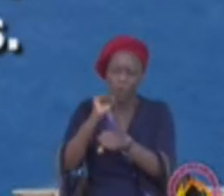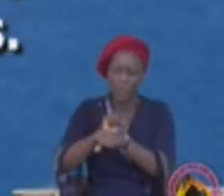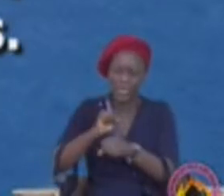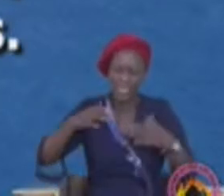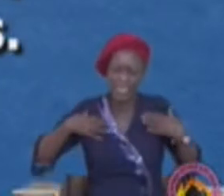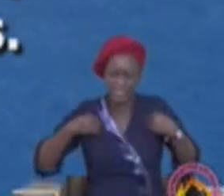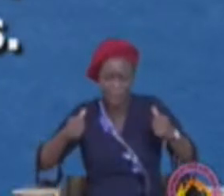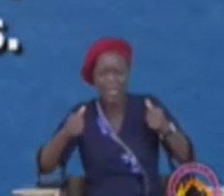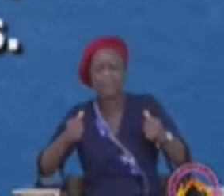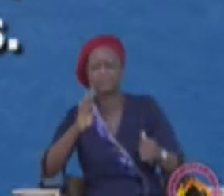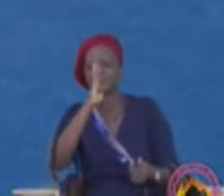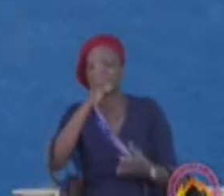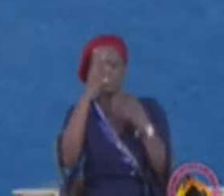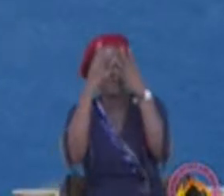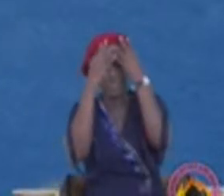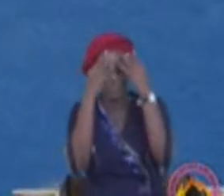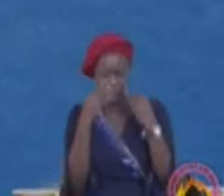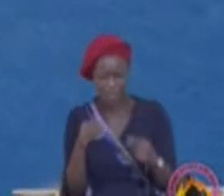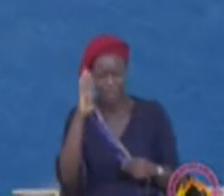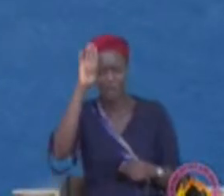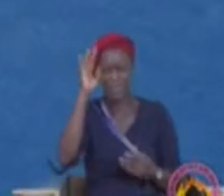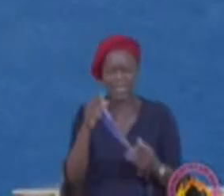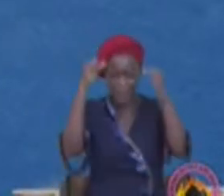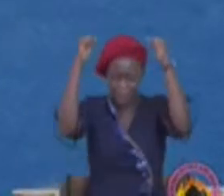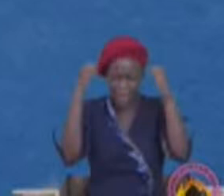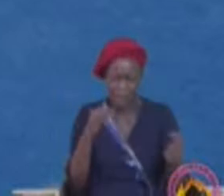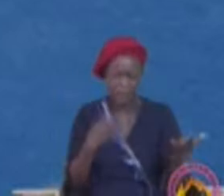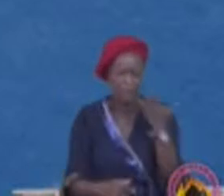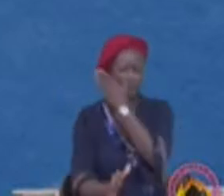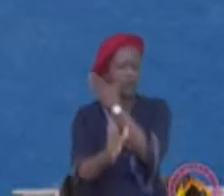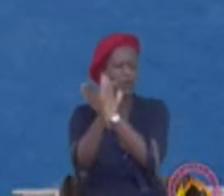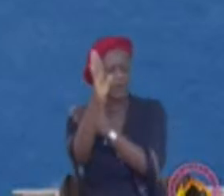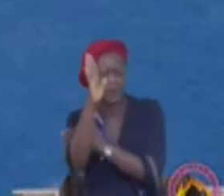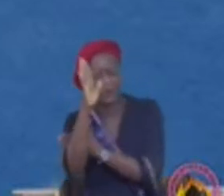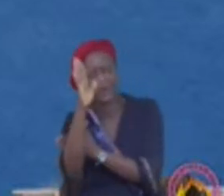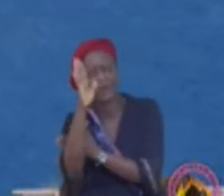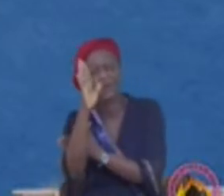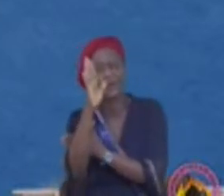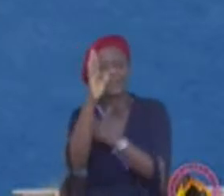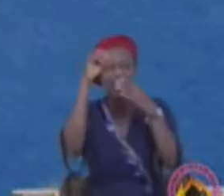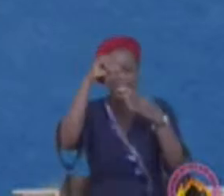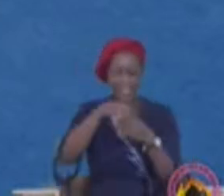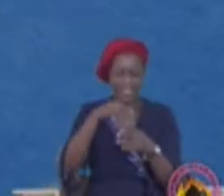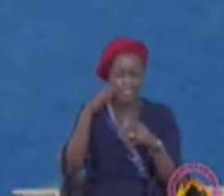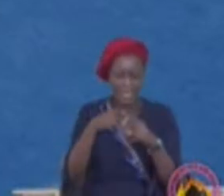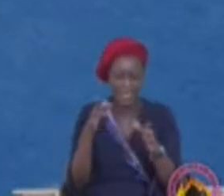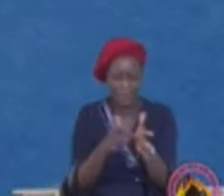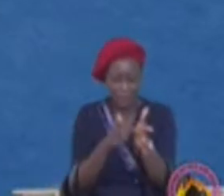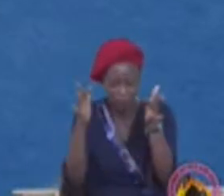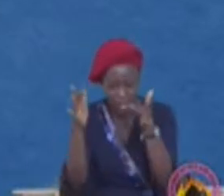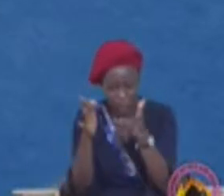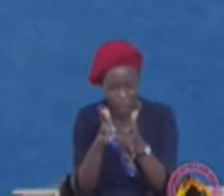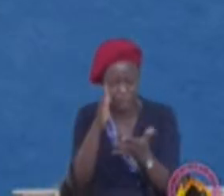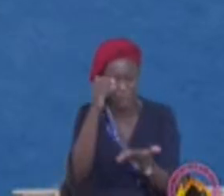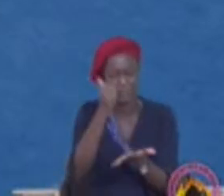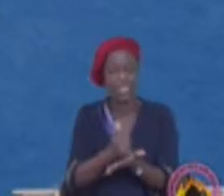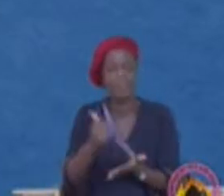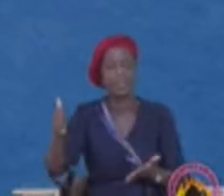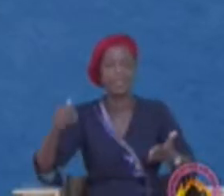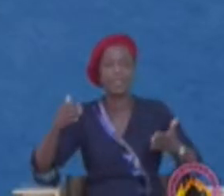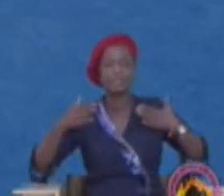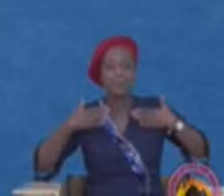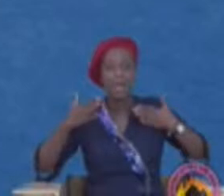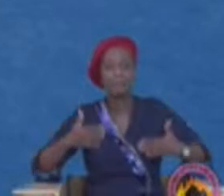health, be dissolved by the power of God. Be dissolved by the power of God. In the name of Jesus. My